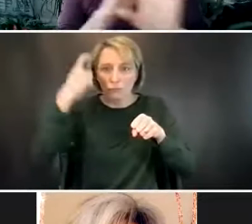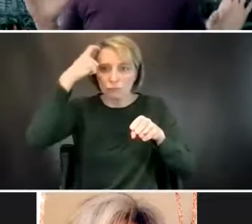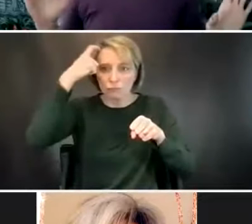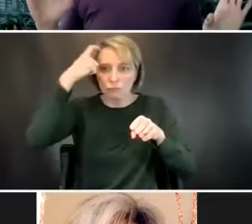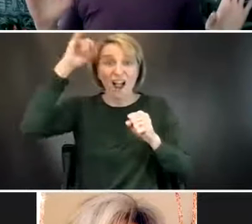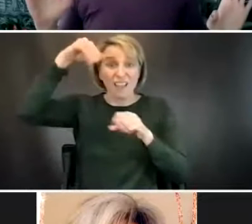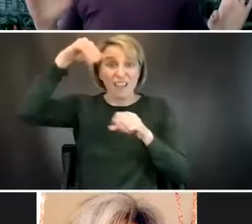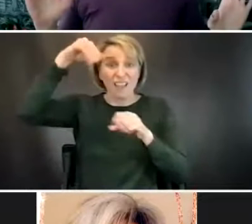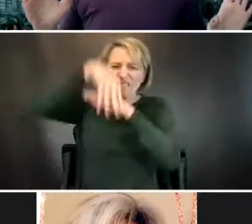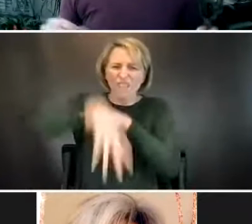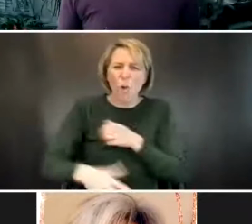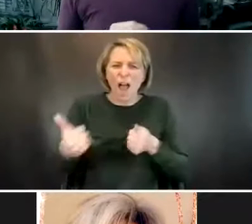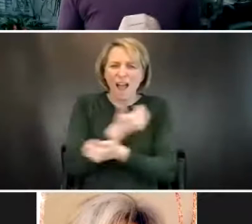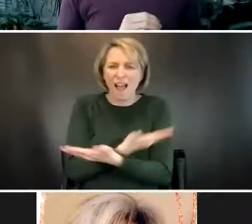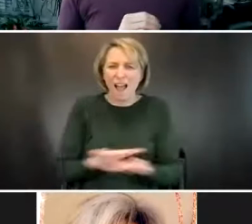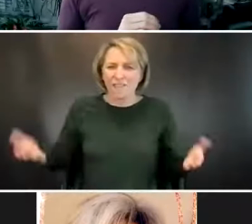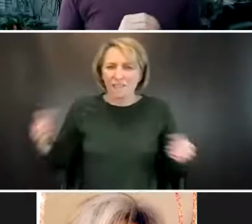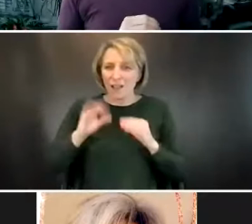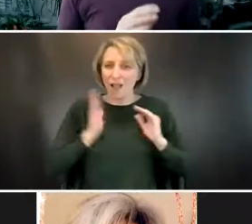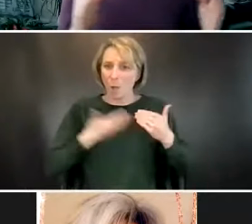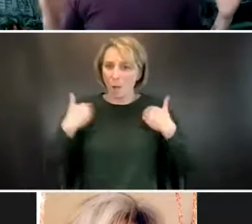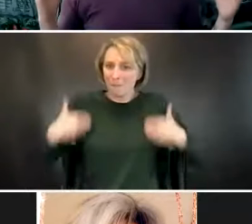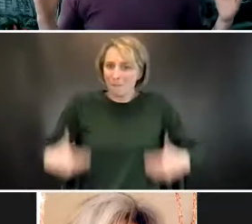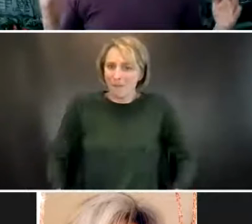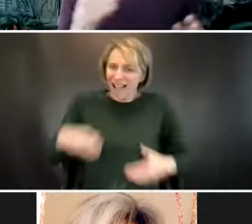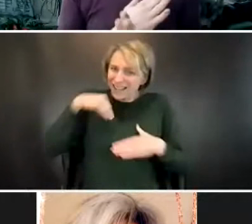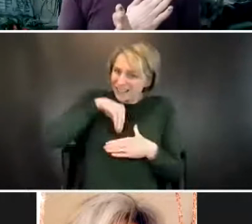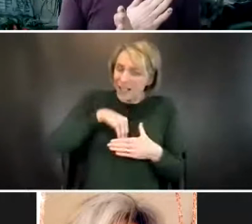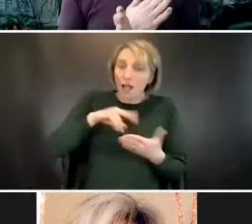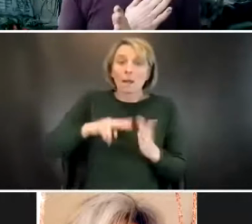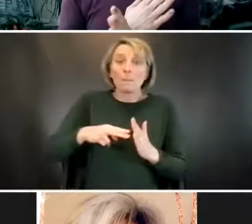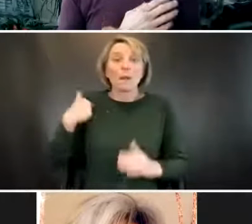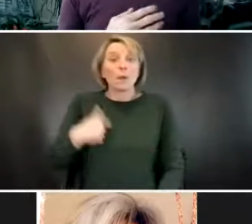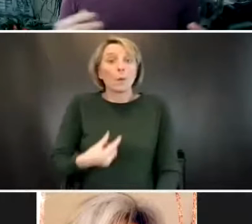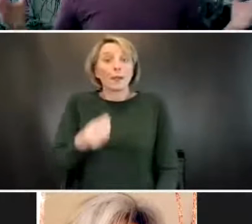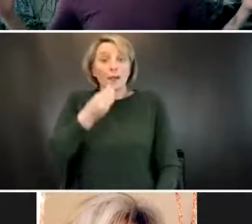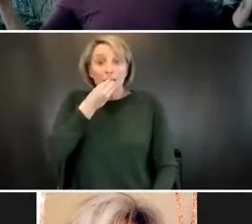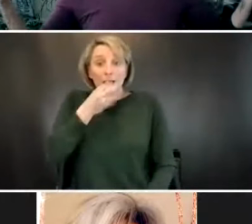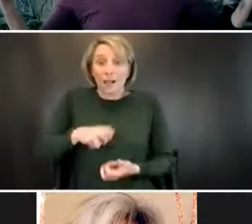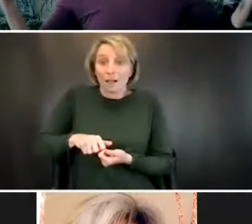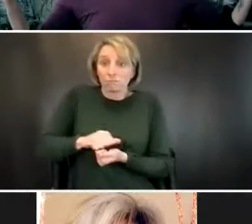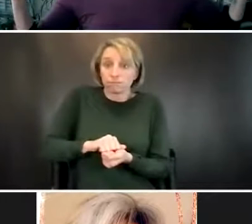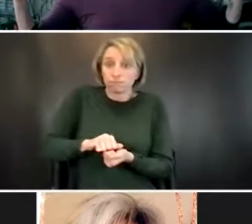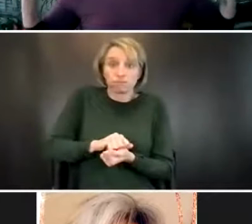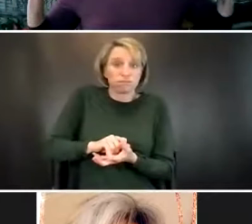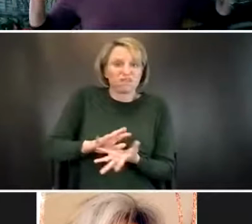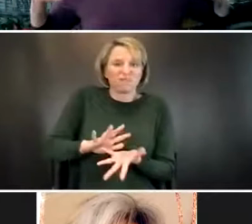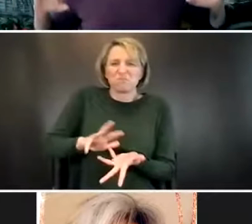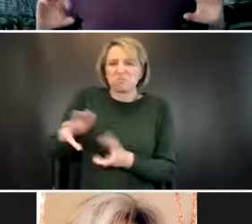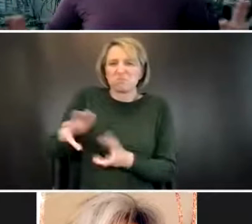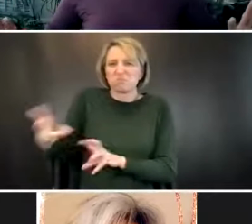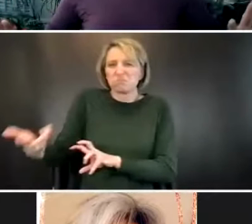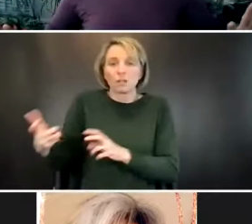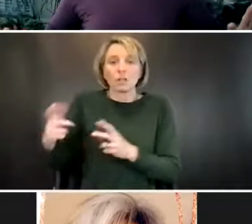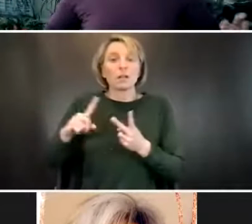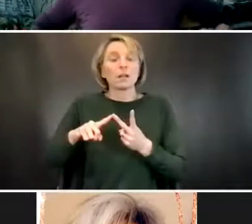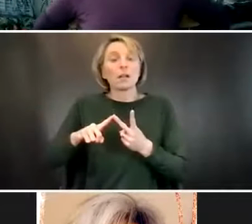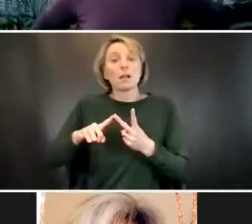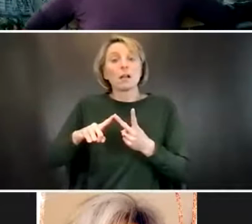digestion is halted. Our circulation is rerouted, and all of the blood is sent to the